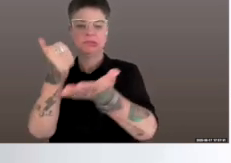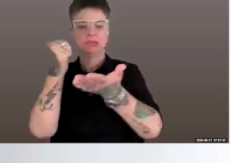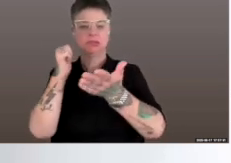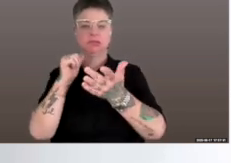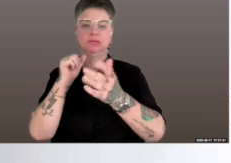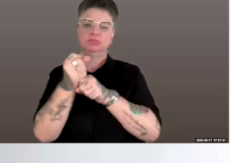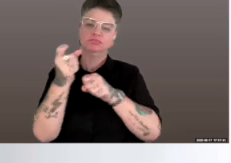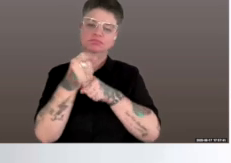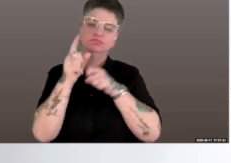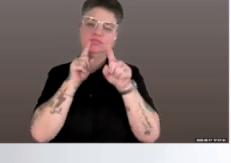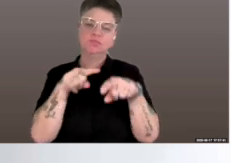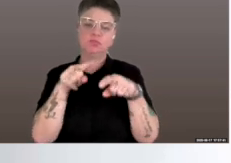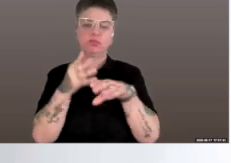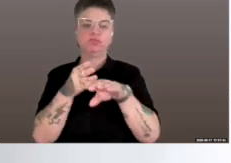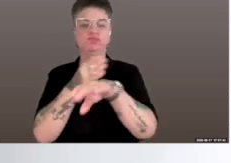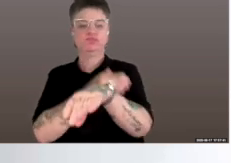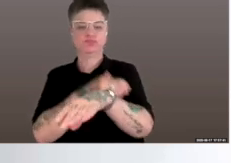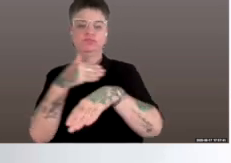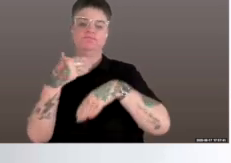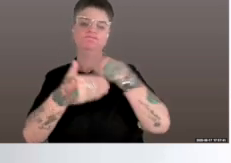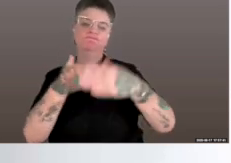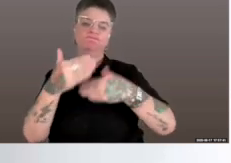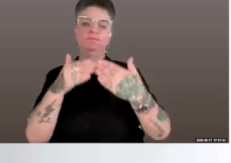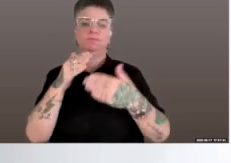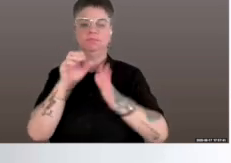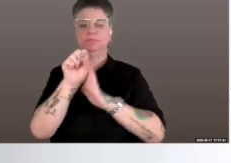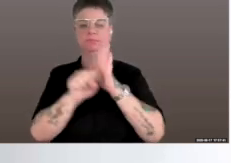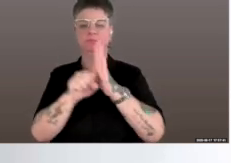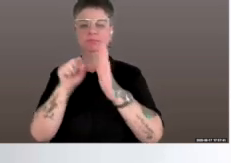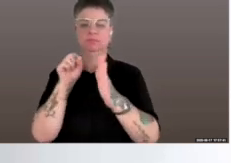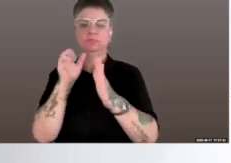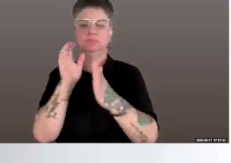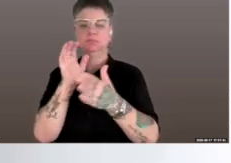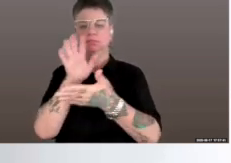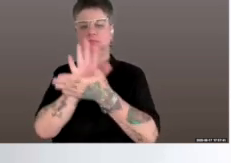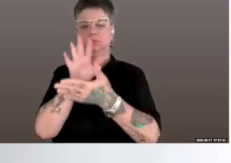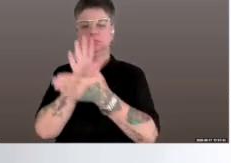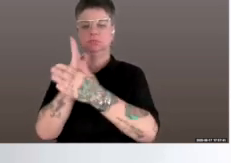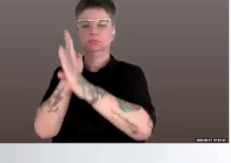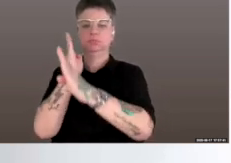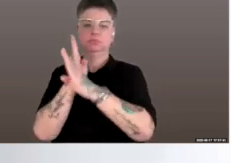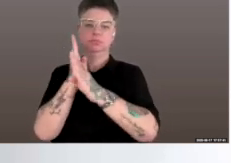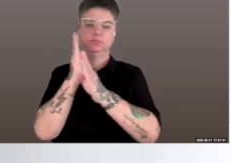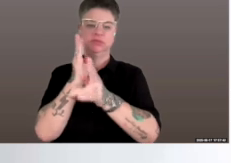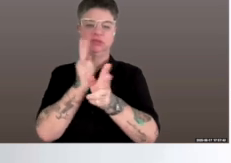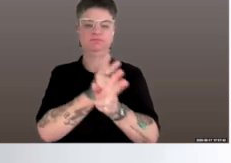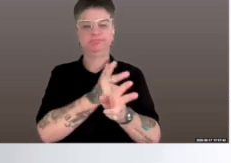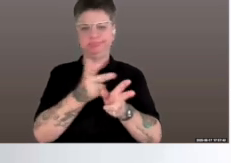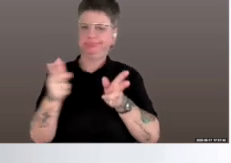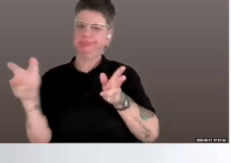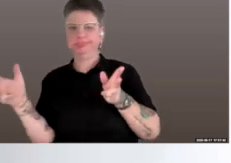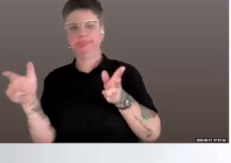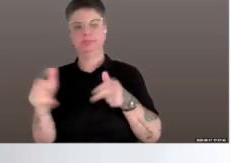help under-resourced businesses acquire clean technologies, and supporting services like Cal Fleet Advisor help fleets